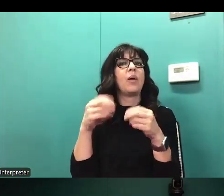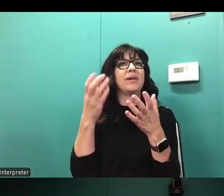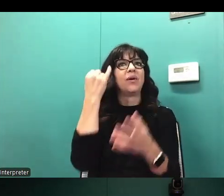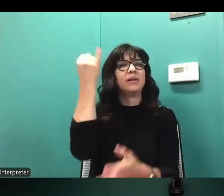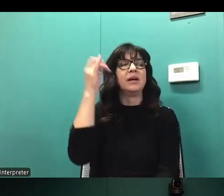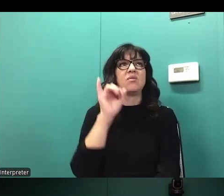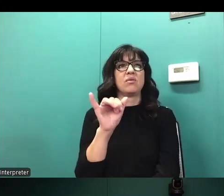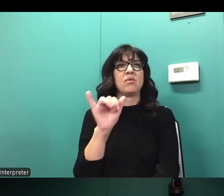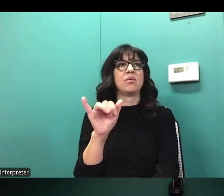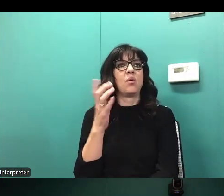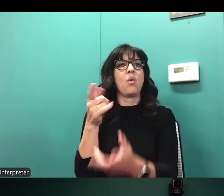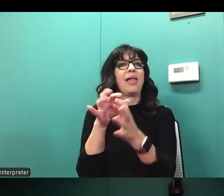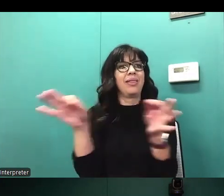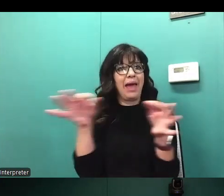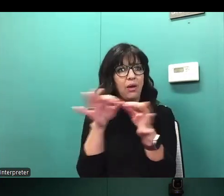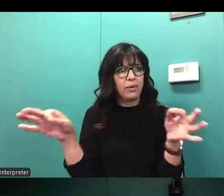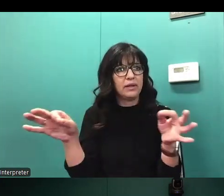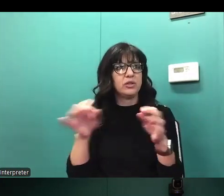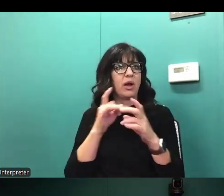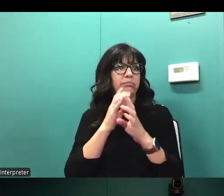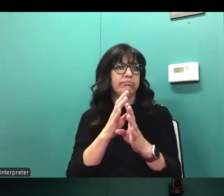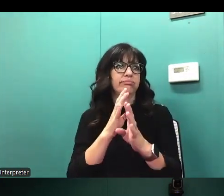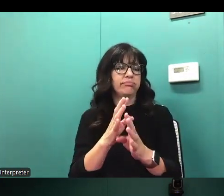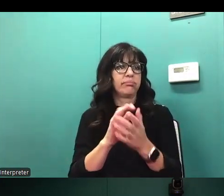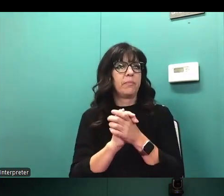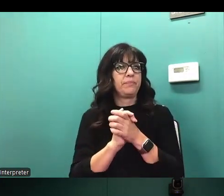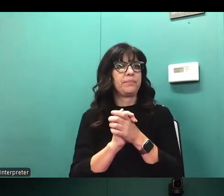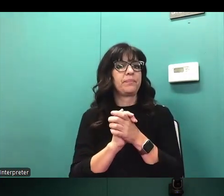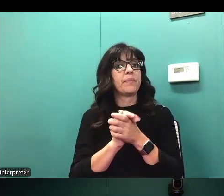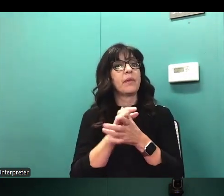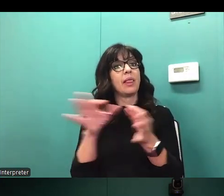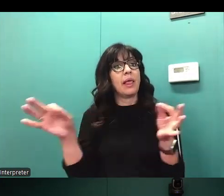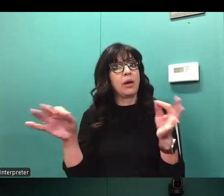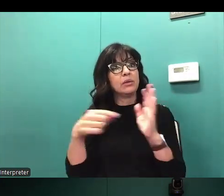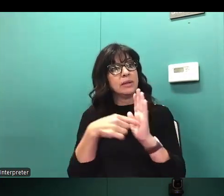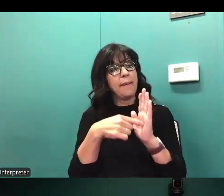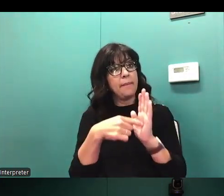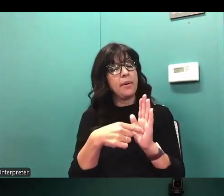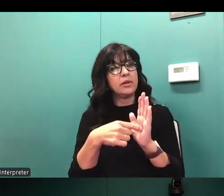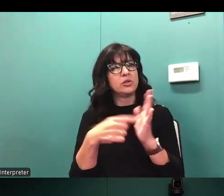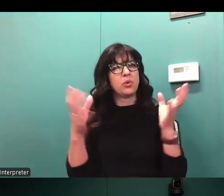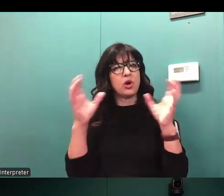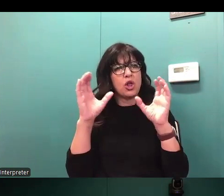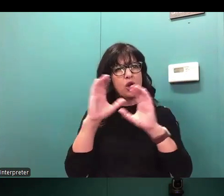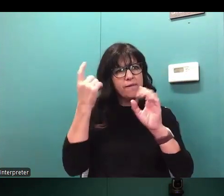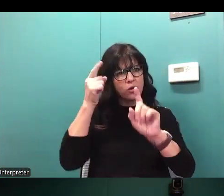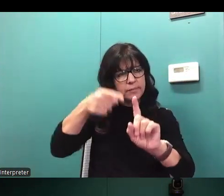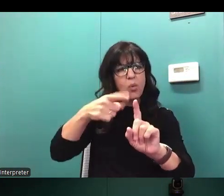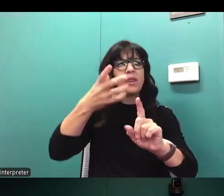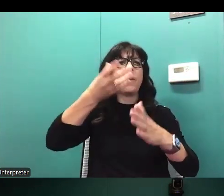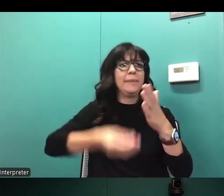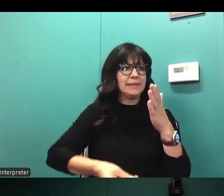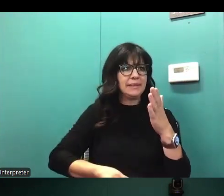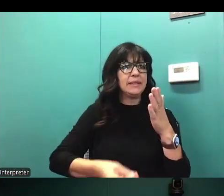idea of what language they're using. Because as we know, like language samples, we're looking to see what are they missing. It's good to know